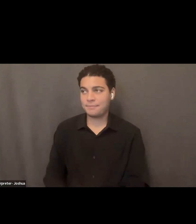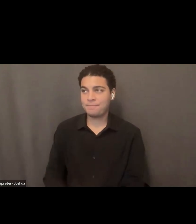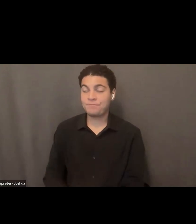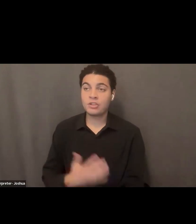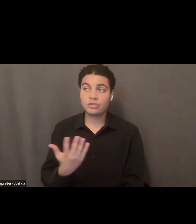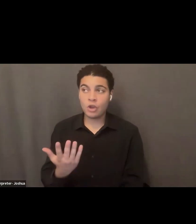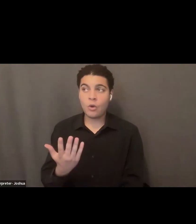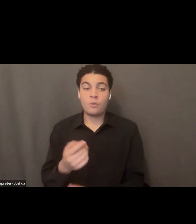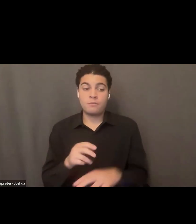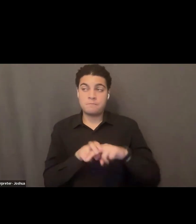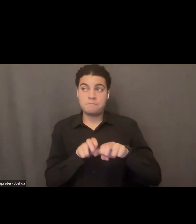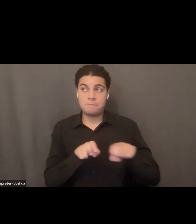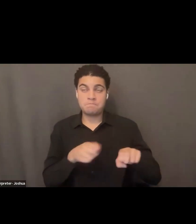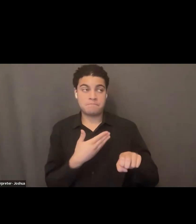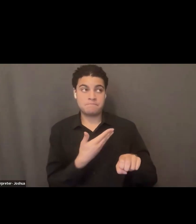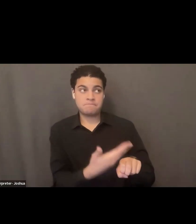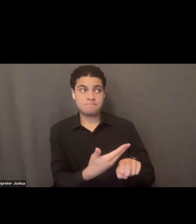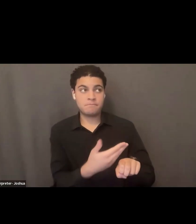with Christine.